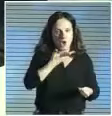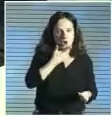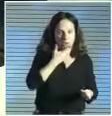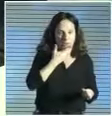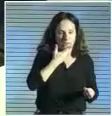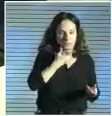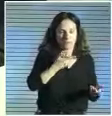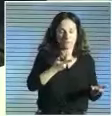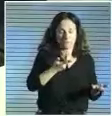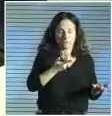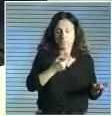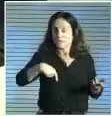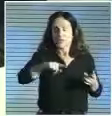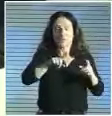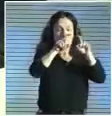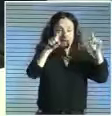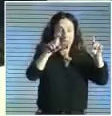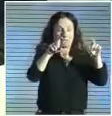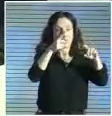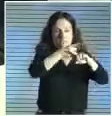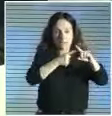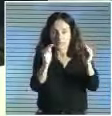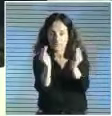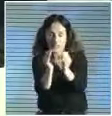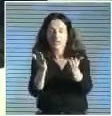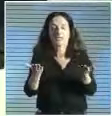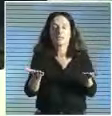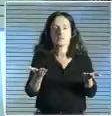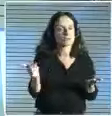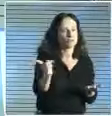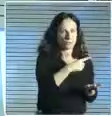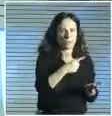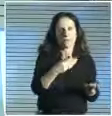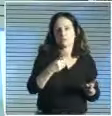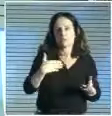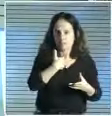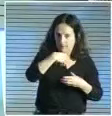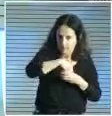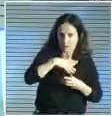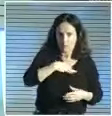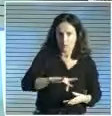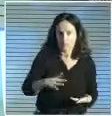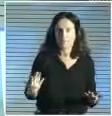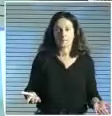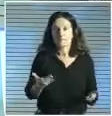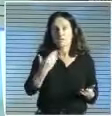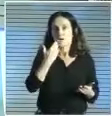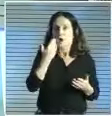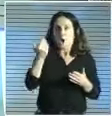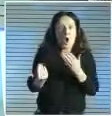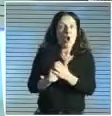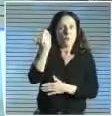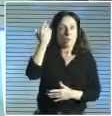get involved. Yeah, fabulous. You know, I have to say it was a huge honor this morning for me to hear Chief